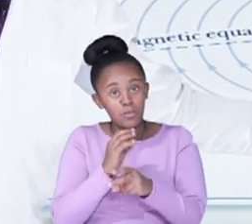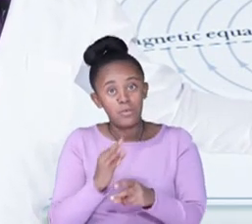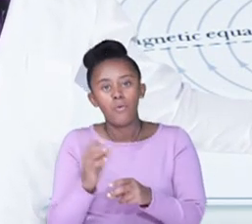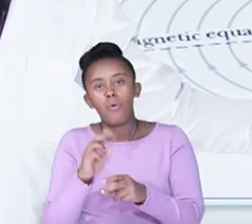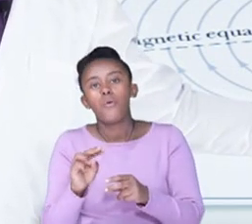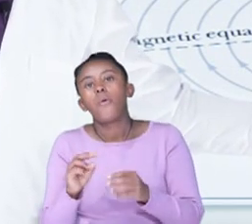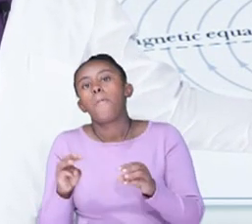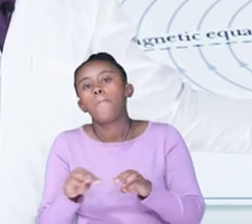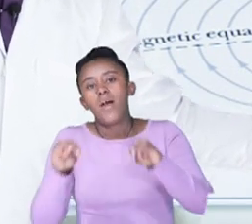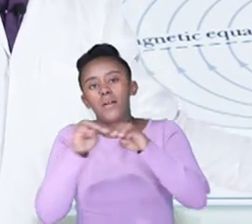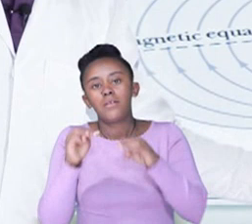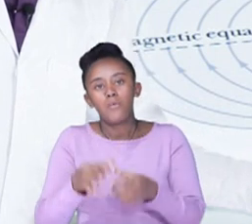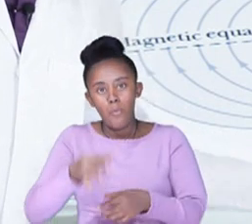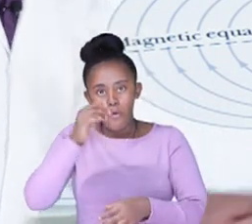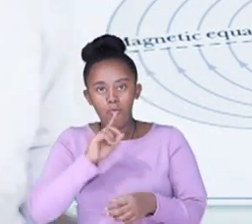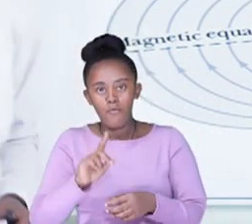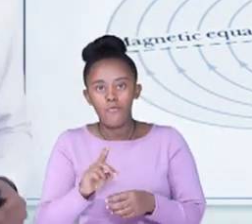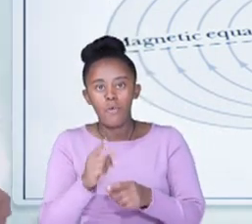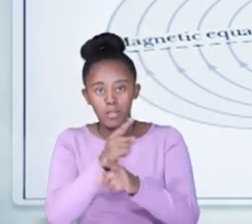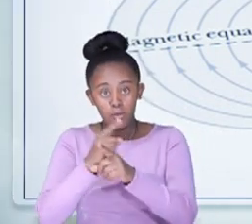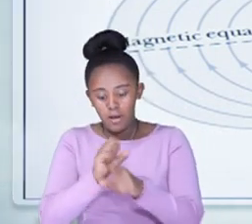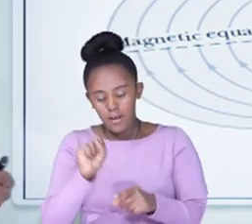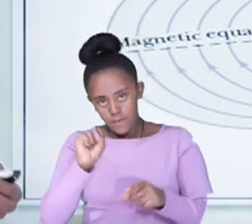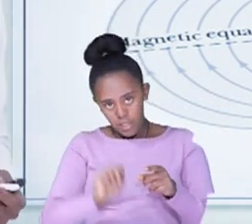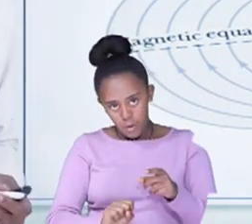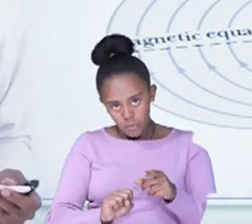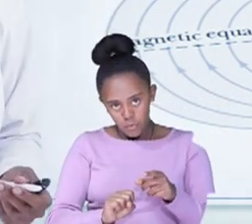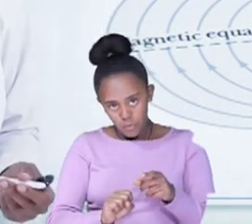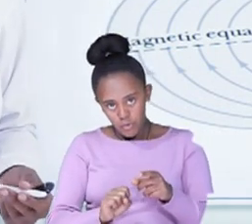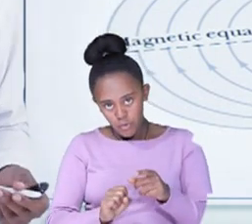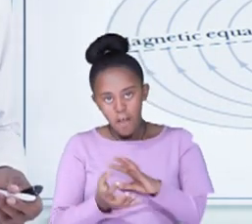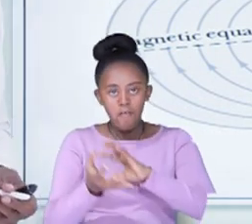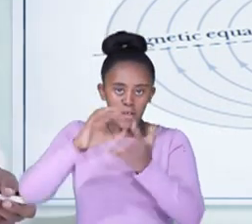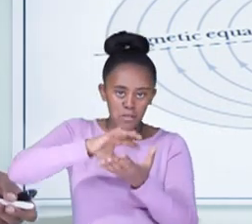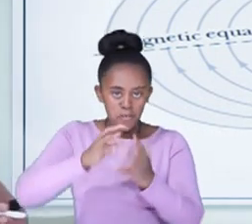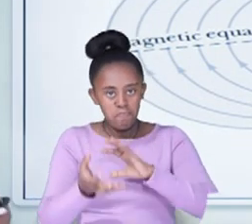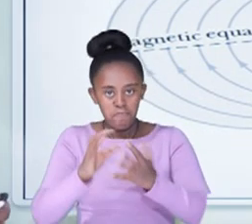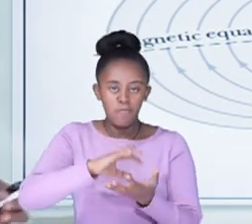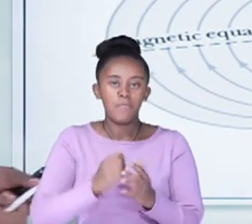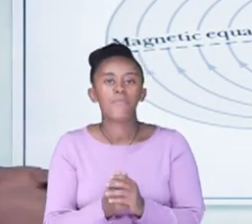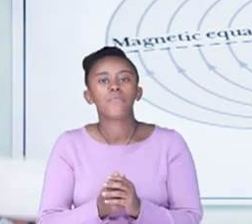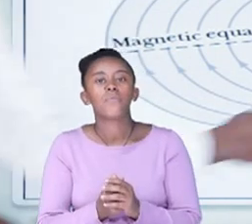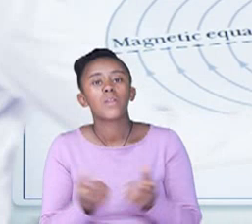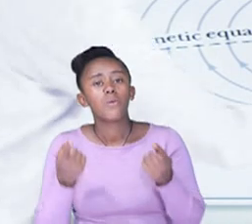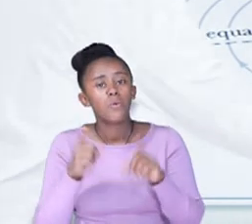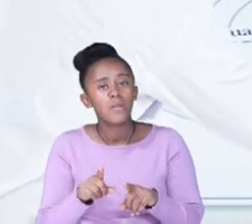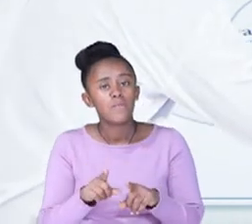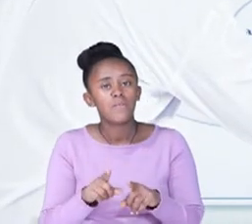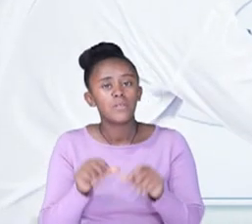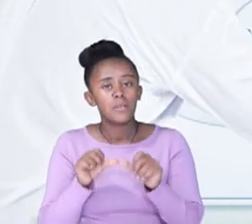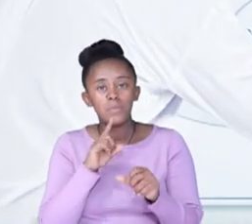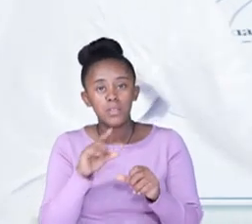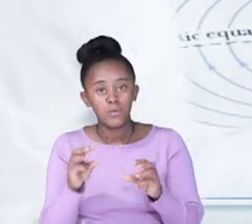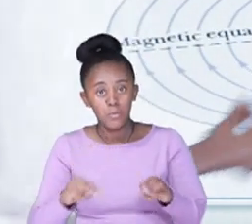magnetic pole of the Earth's magnet is found at the geographic south. Oh, so it is inverting its pole. So whenever you suspend a